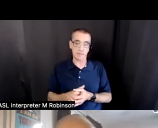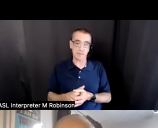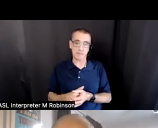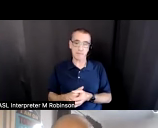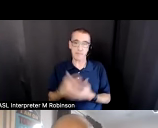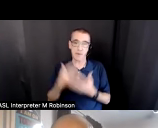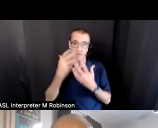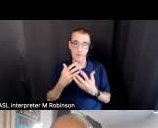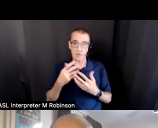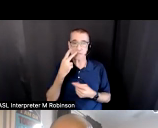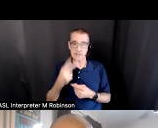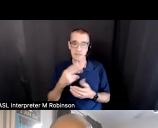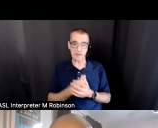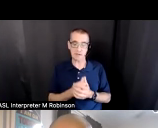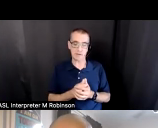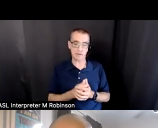unfortunately, see,